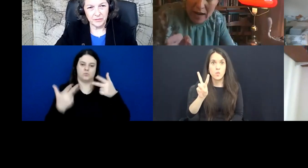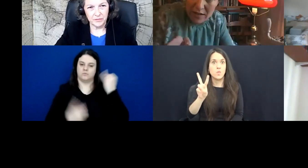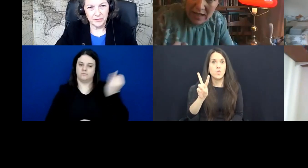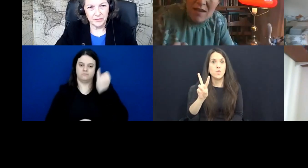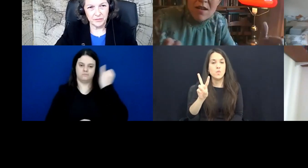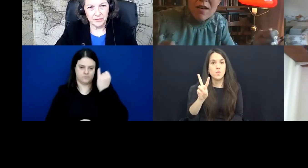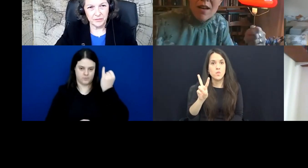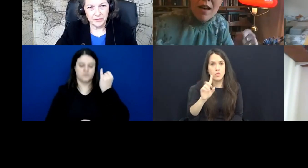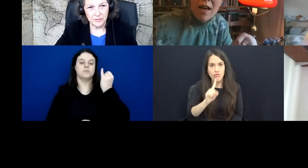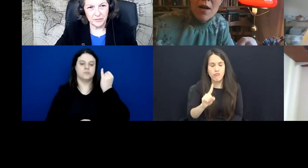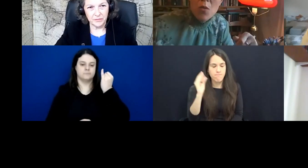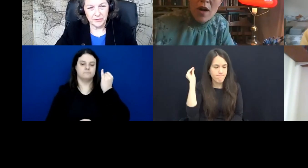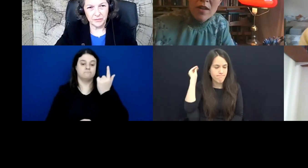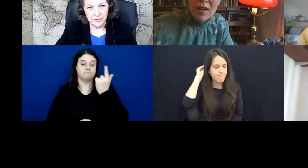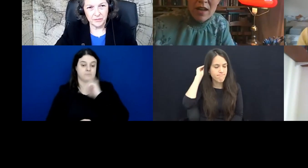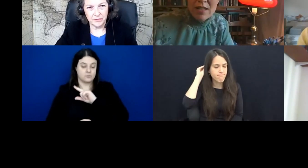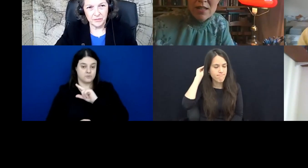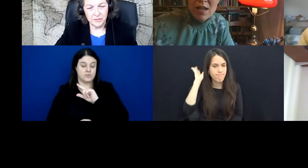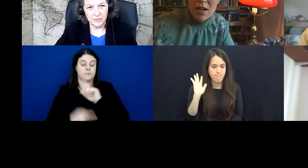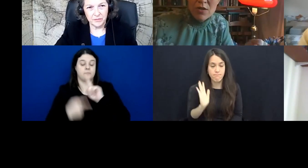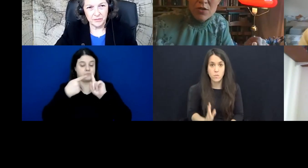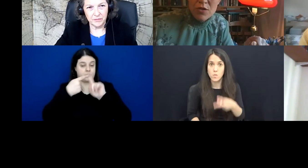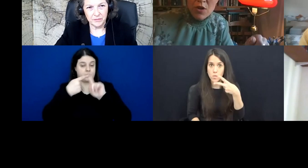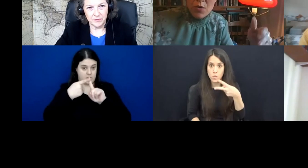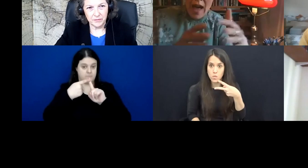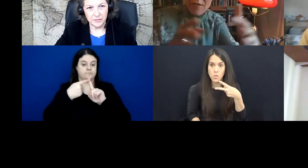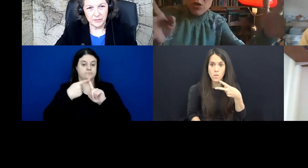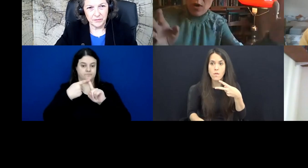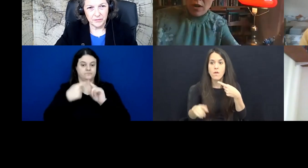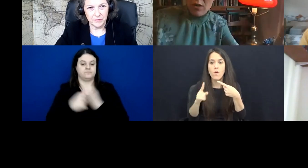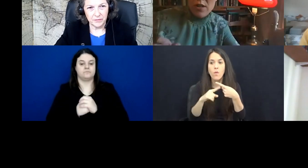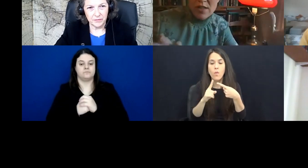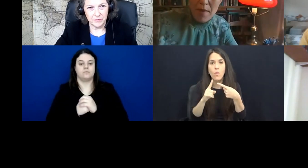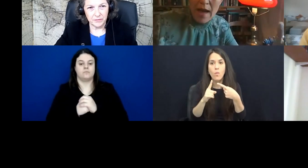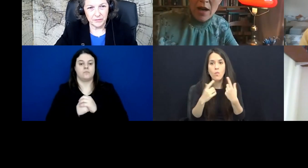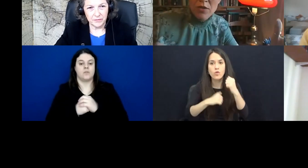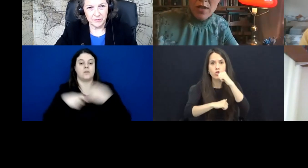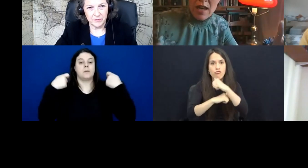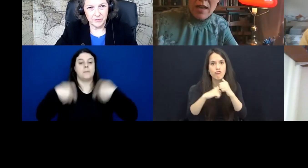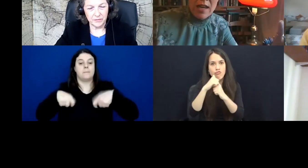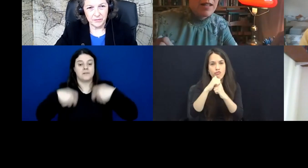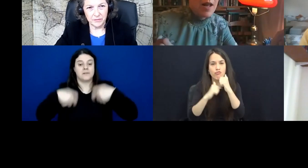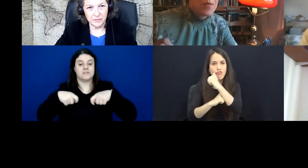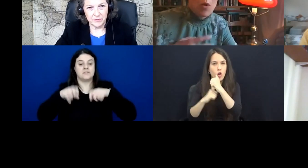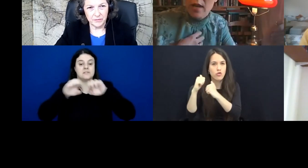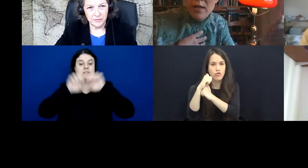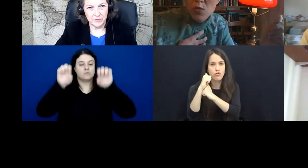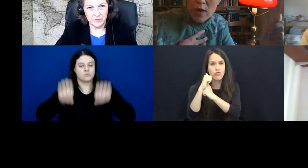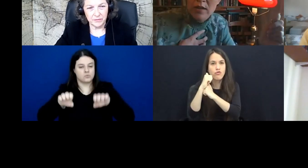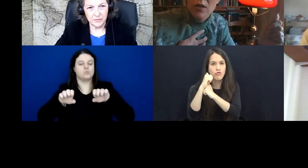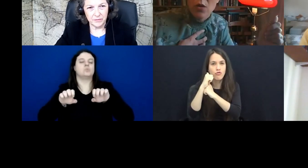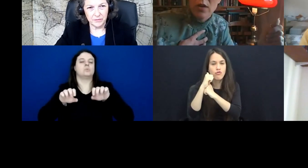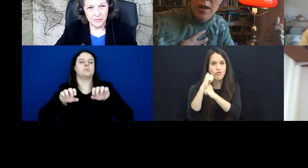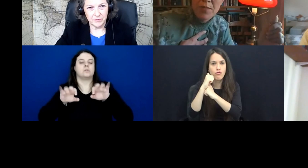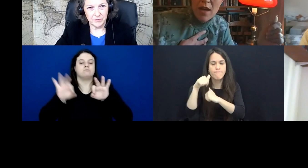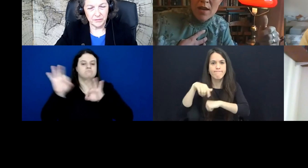well, practically. One is to have a structure somehow to take in what we in